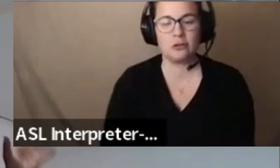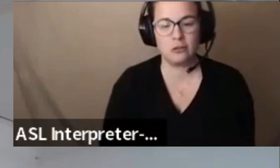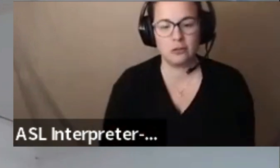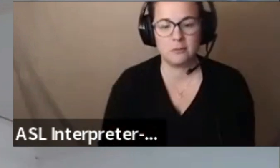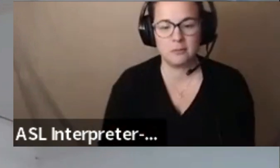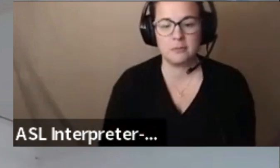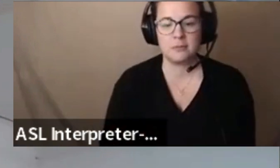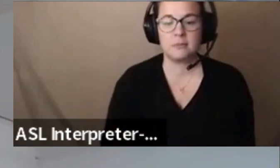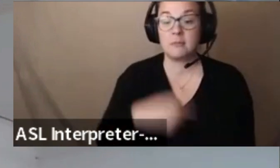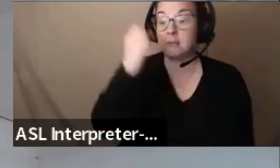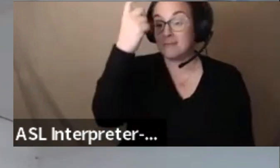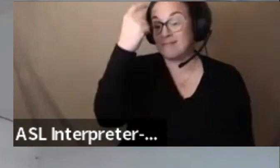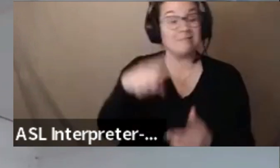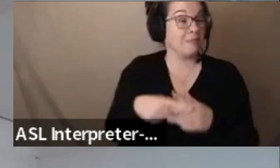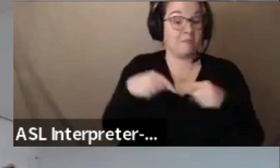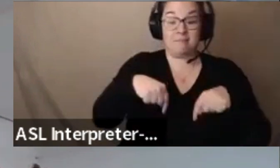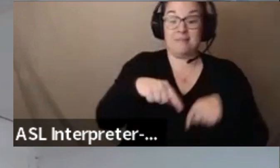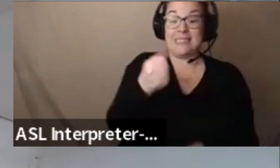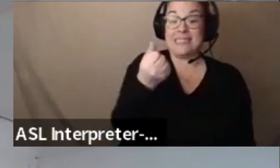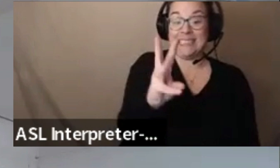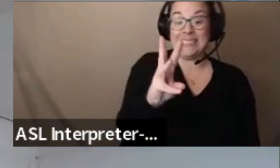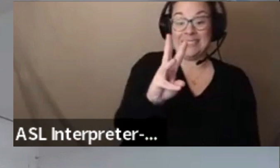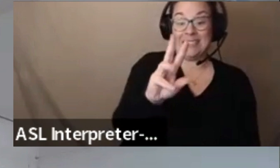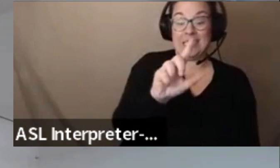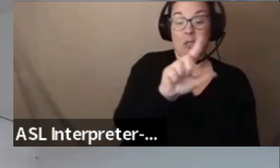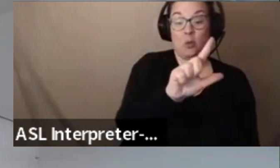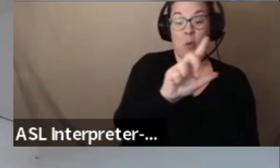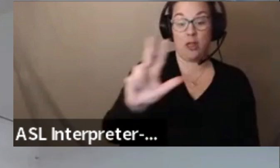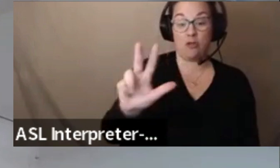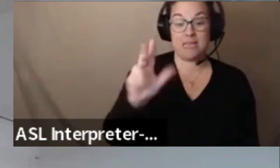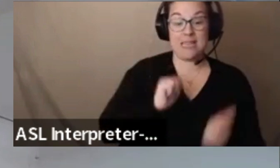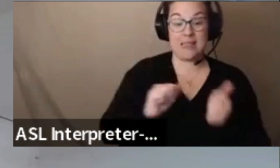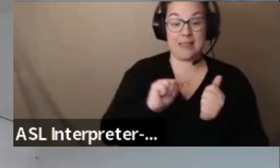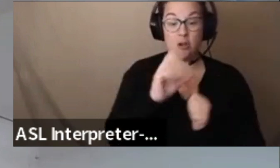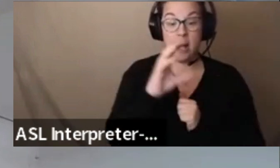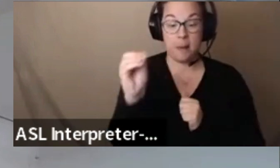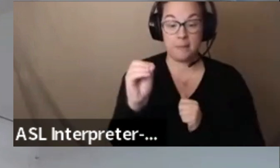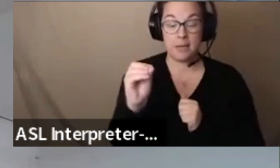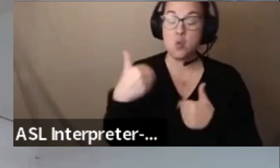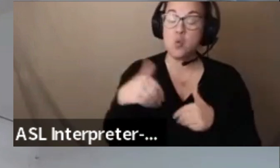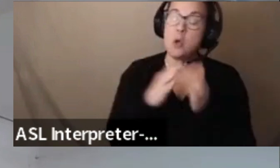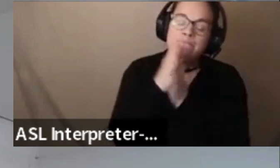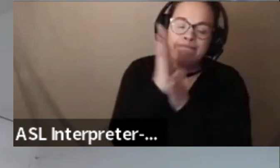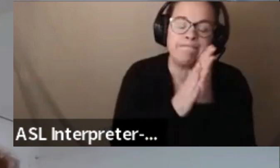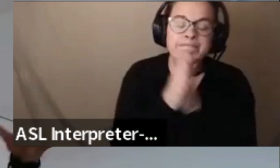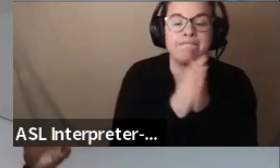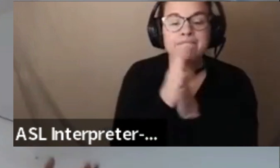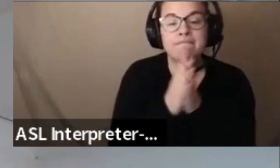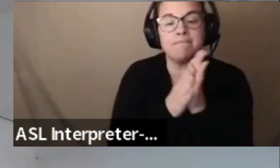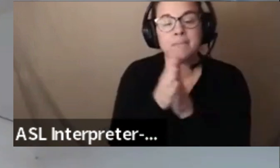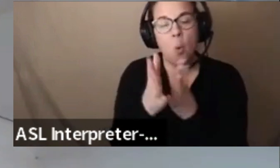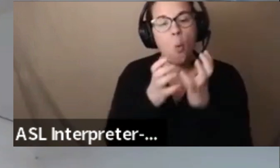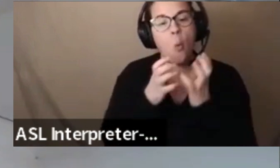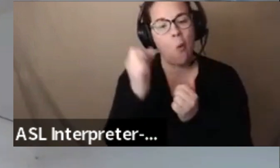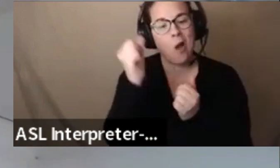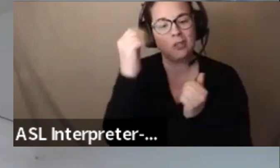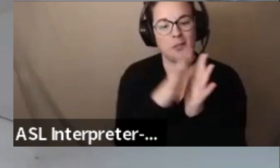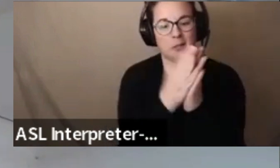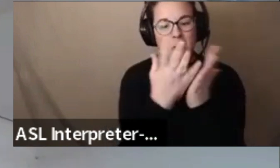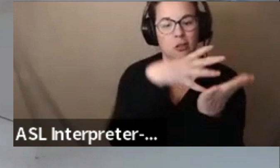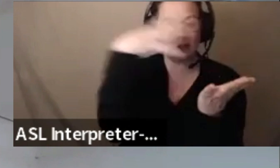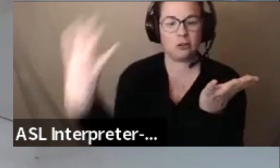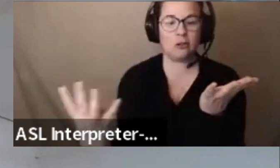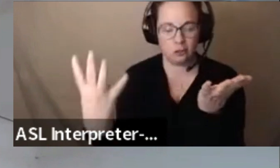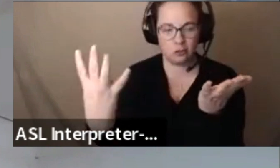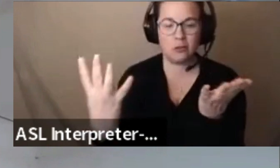1623, amazing company, is doing all this amazing work. Their passion is queering Shakespeare, essentially, and taking that in as many creative directions